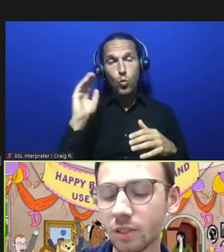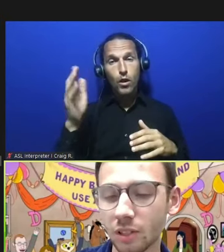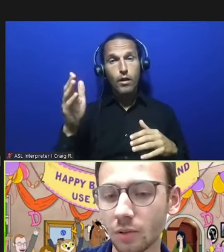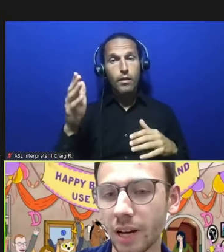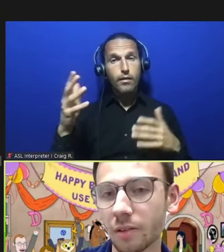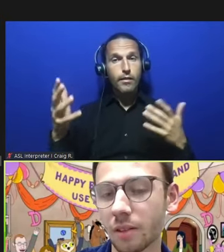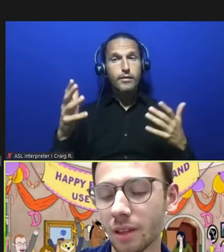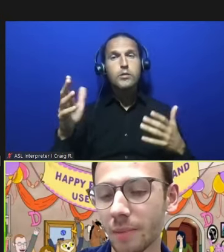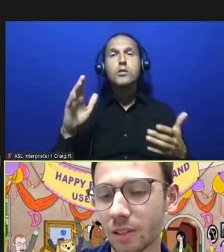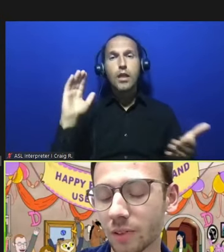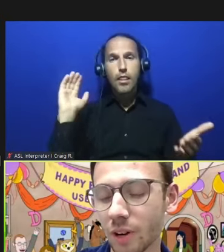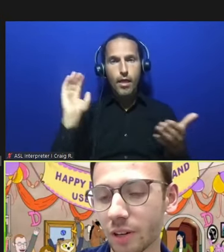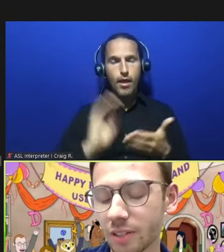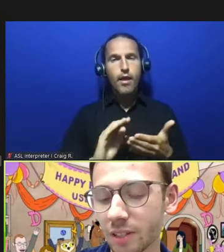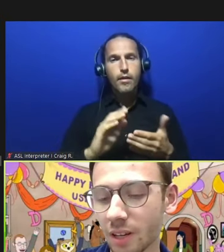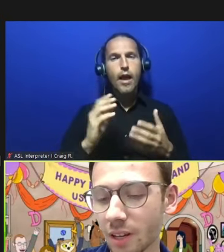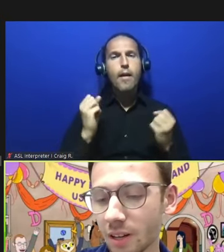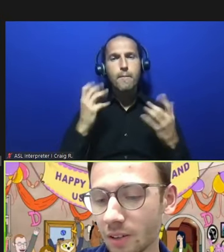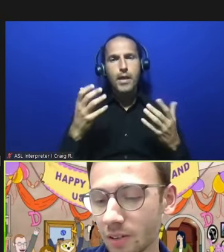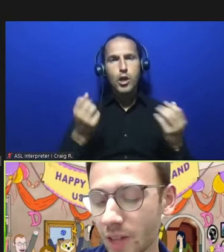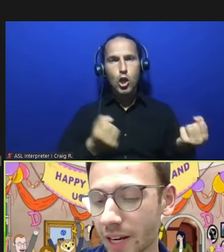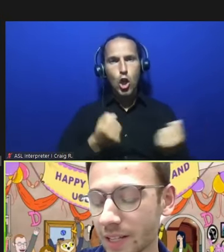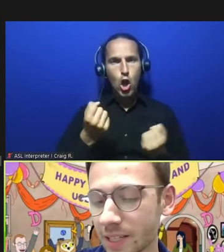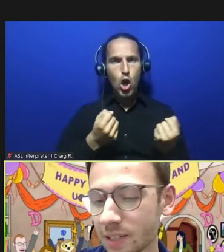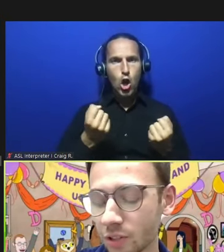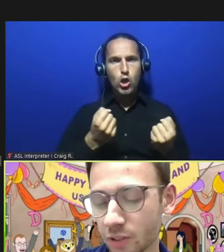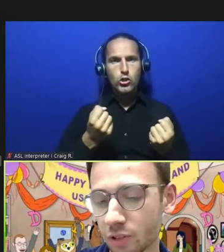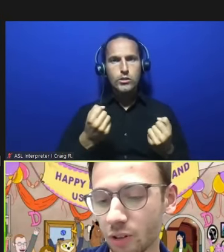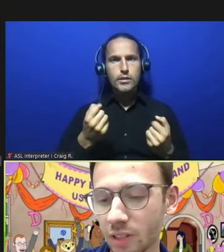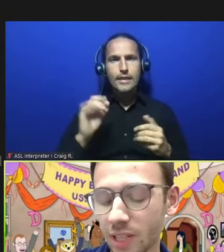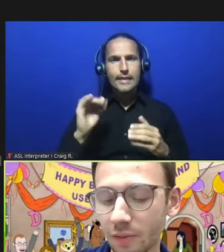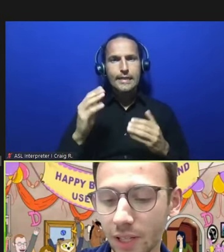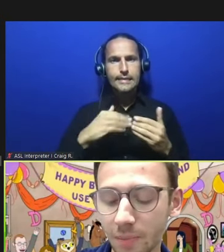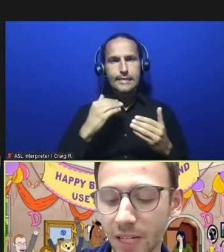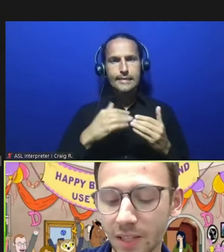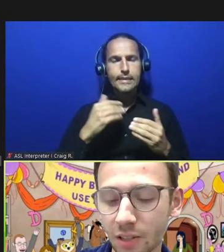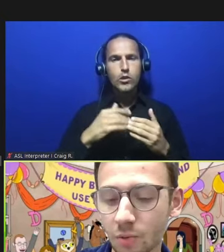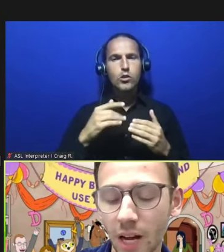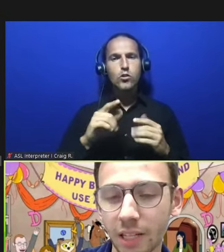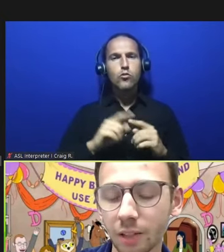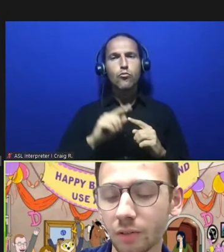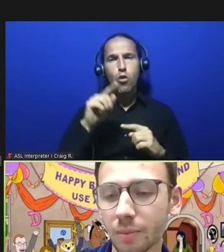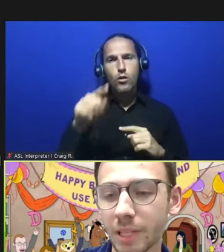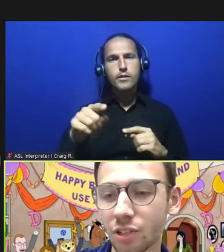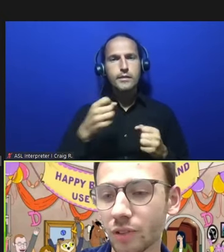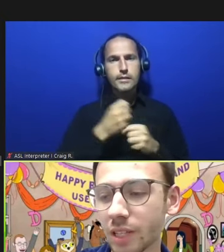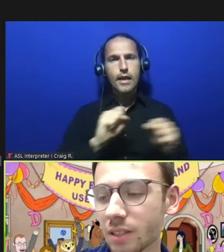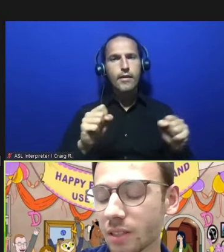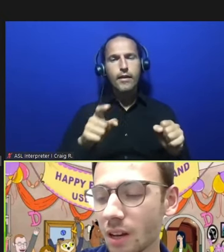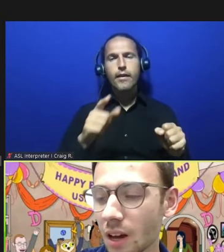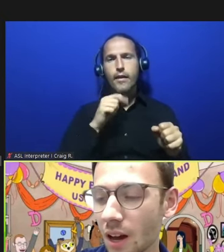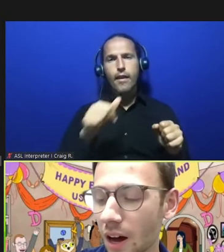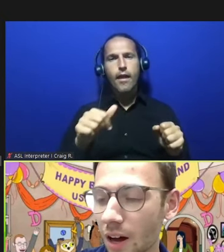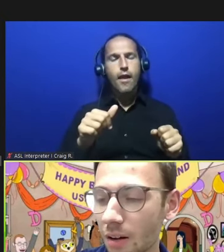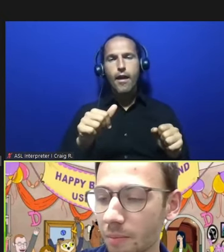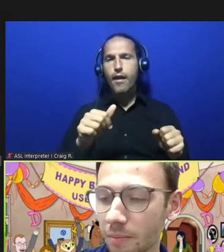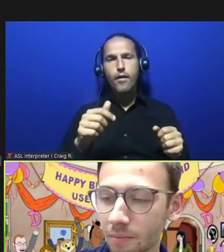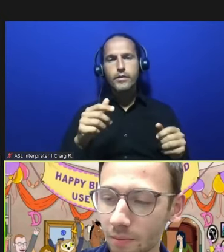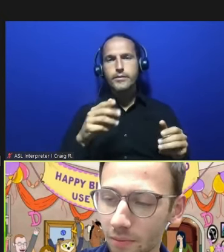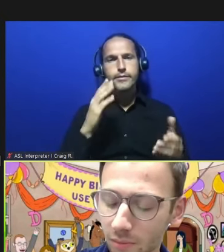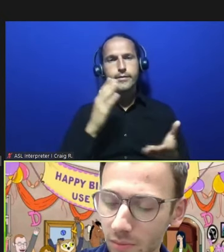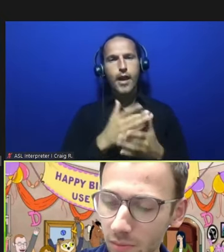will slow down the amount of cars that it is easier to cross safely because they do not yield pedestrians.